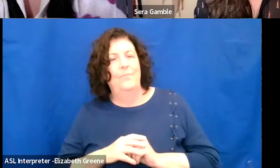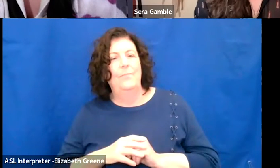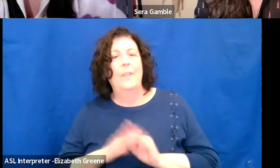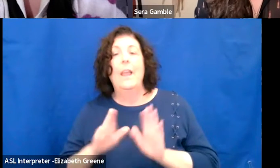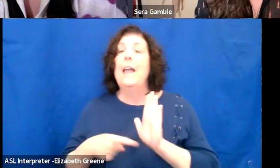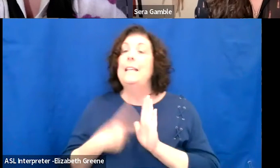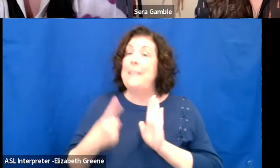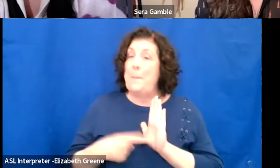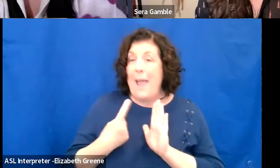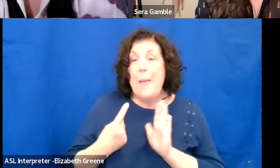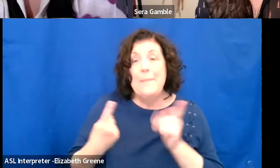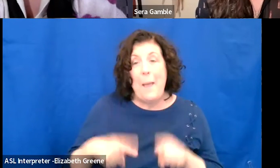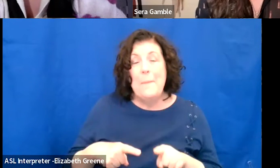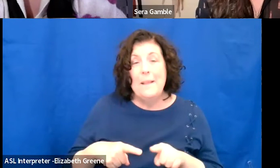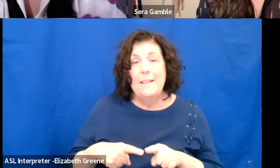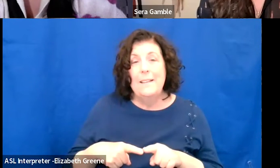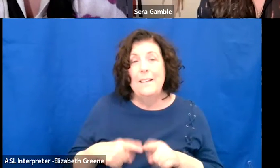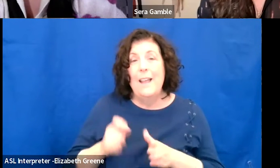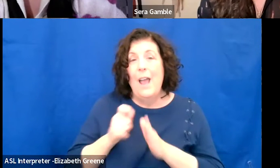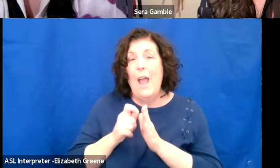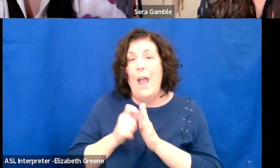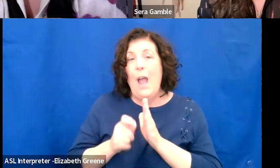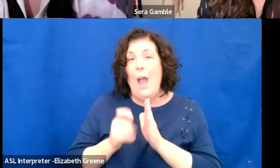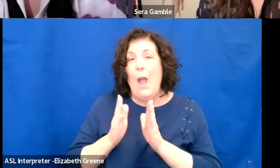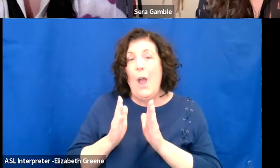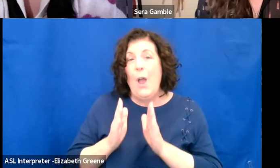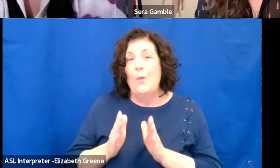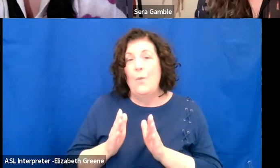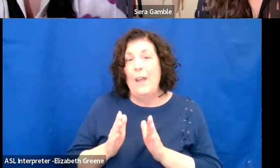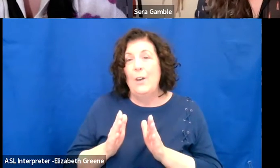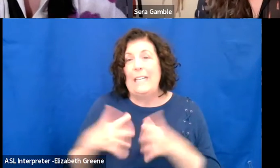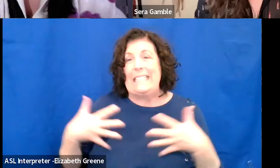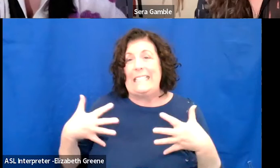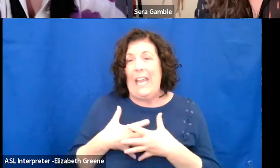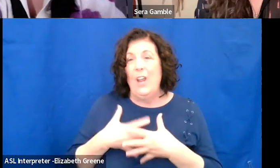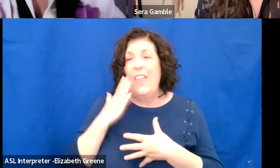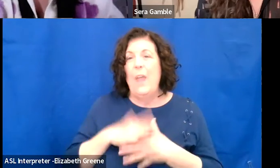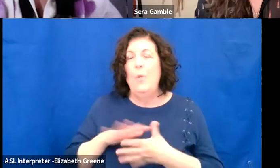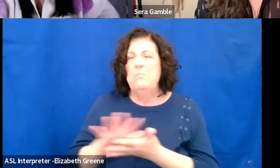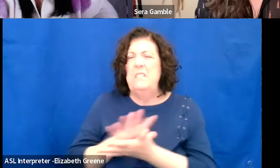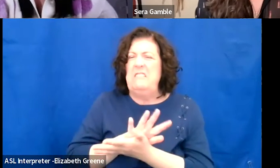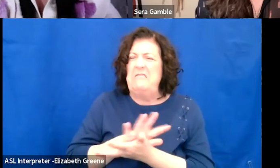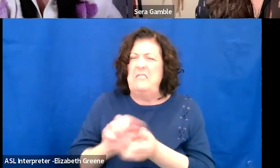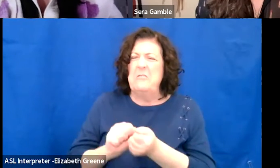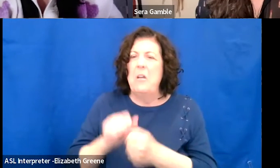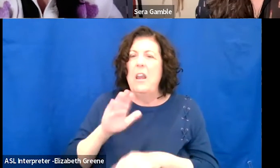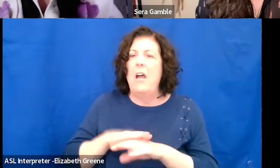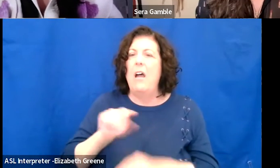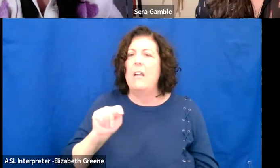sometimes it's that they, you know, a writer has a feeling that they're going to get eaten alive on Twitter. Oh, wow. For the episode.